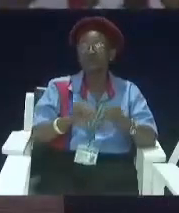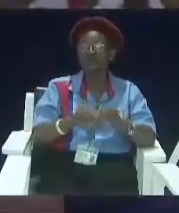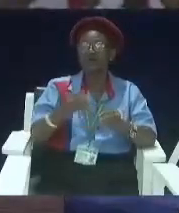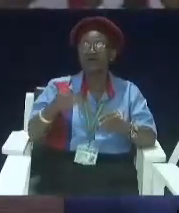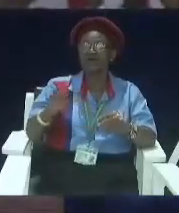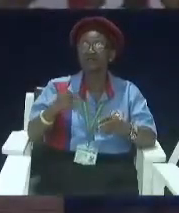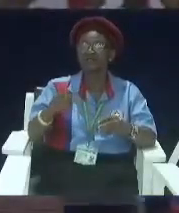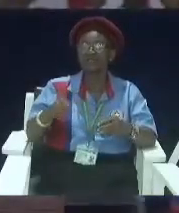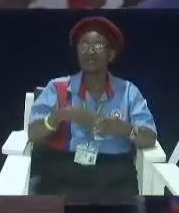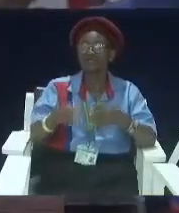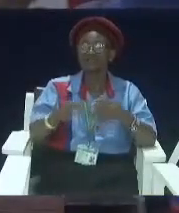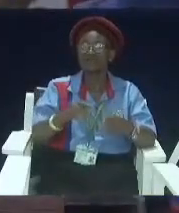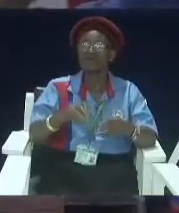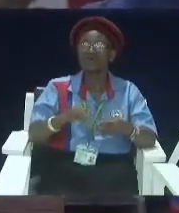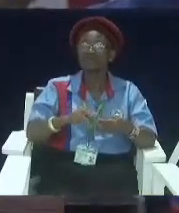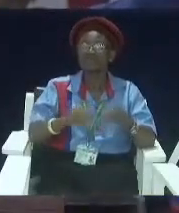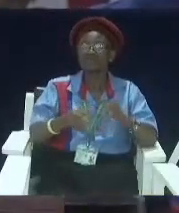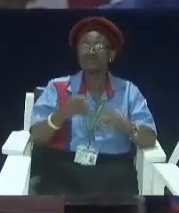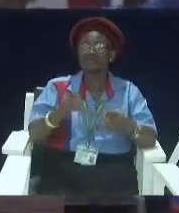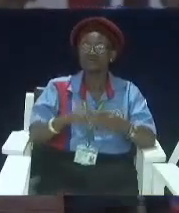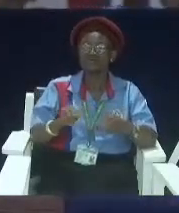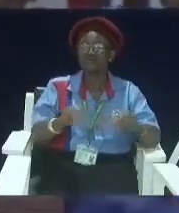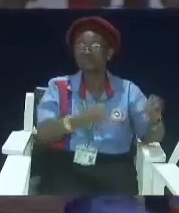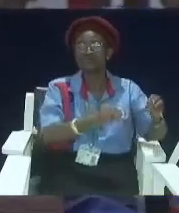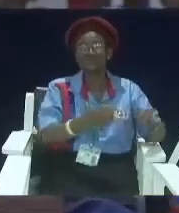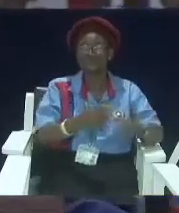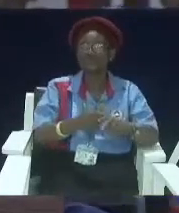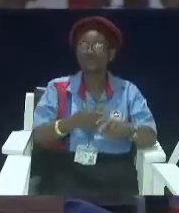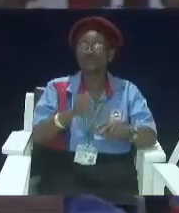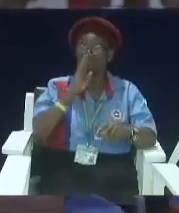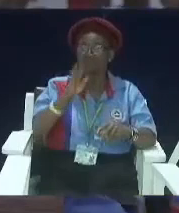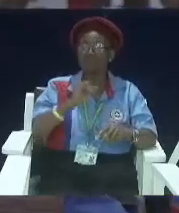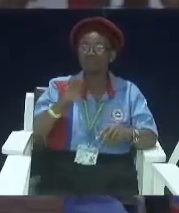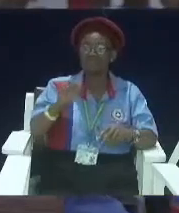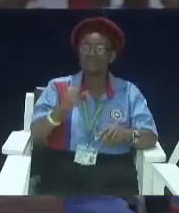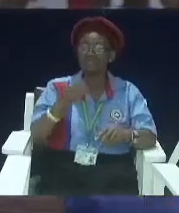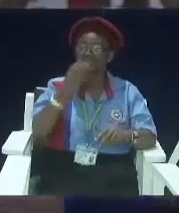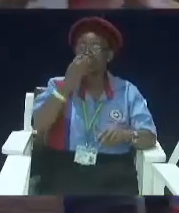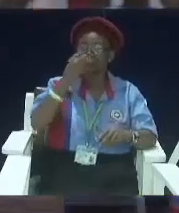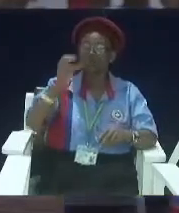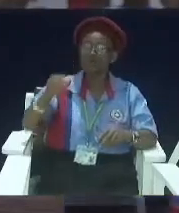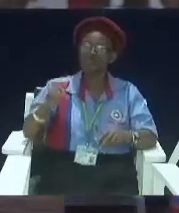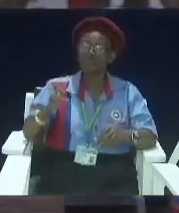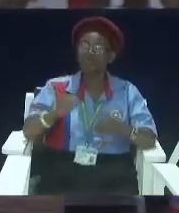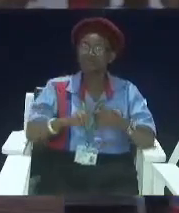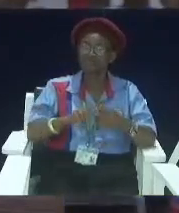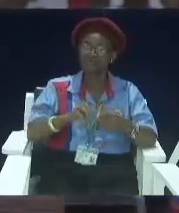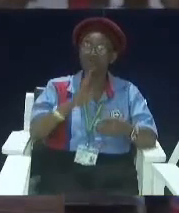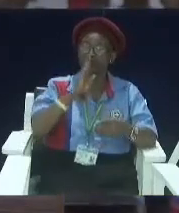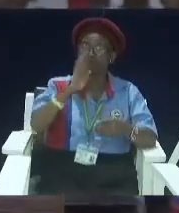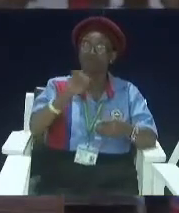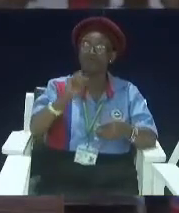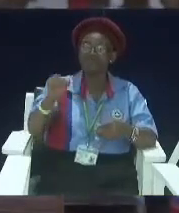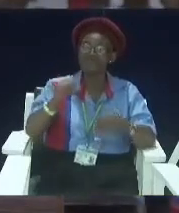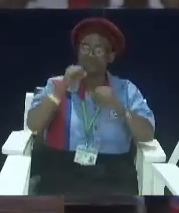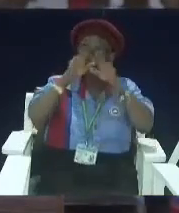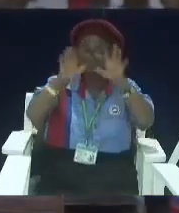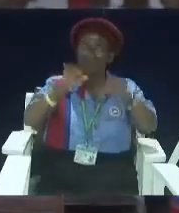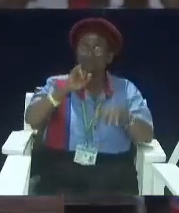To move from being cursed to being blessed